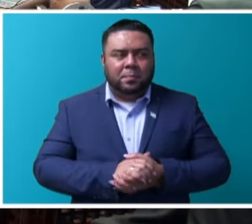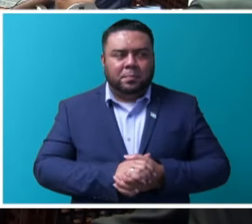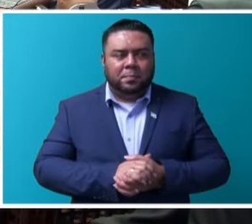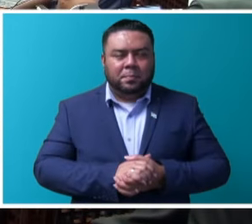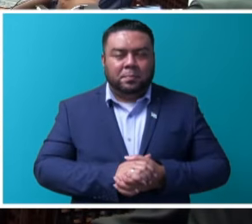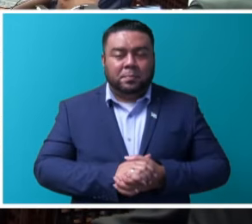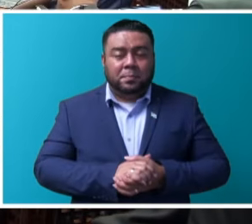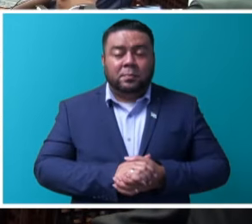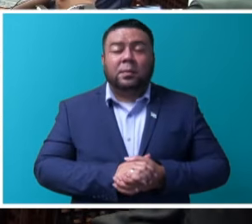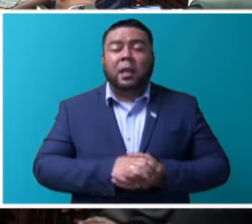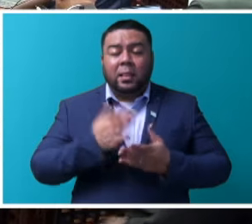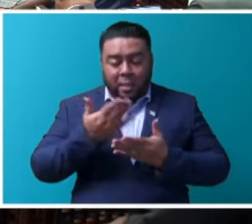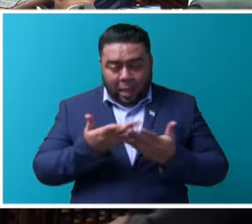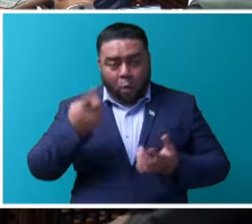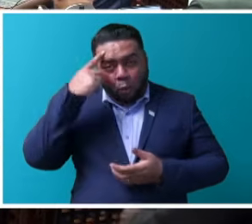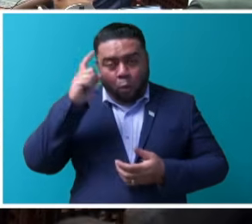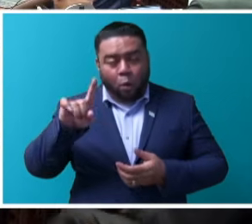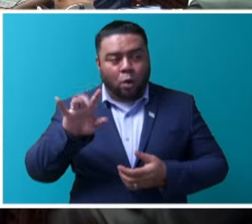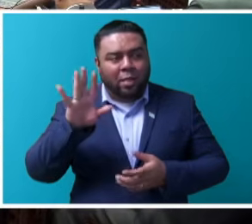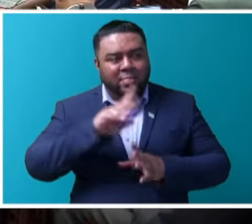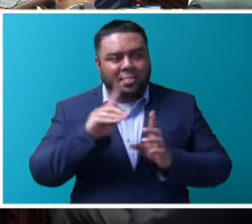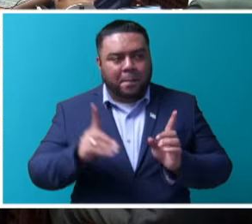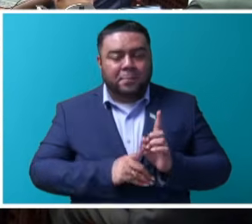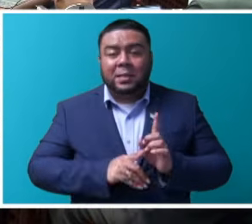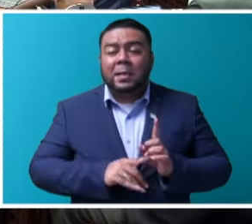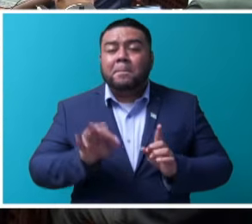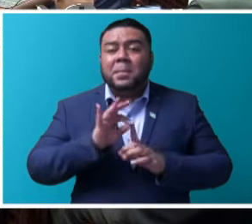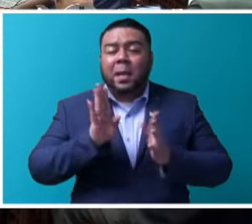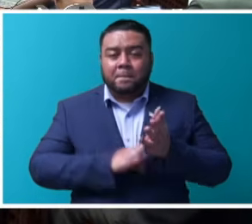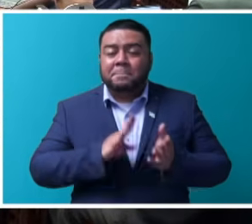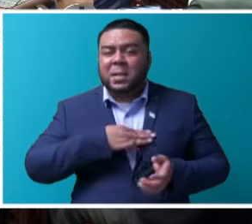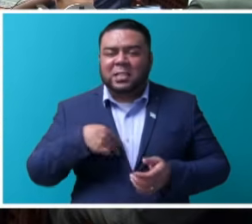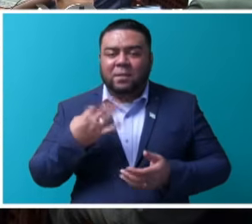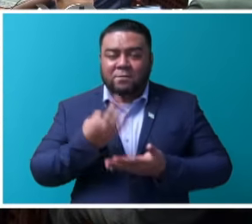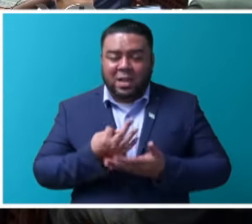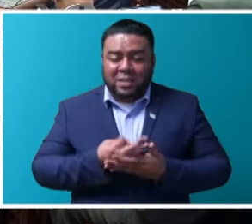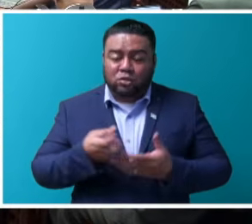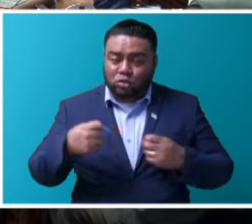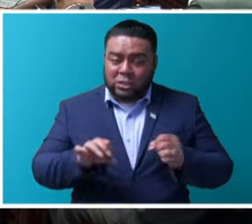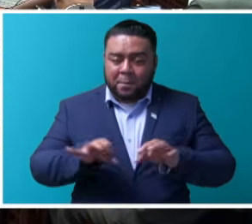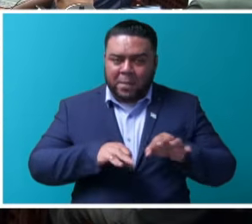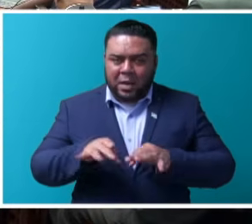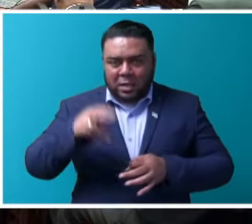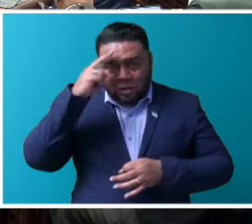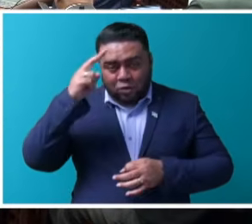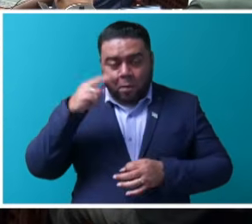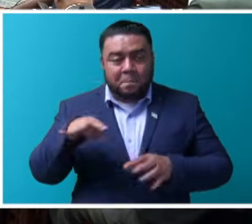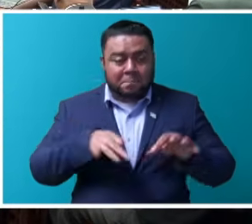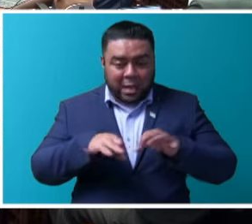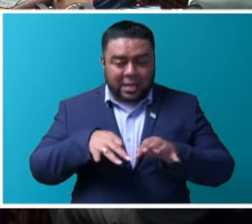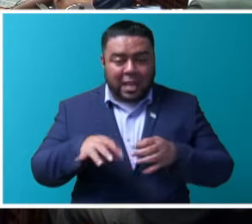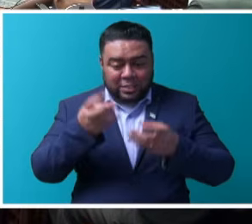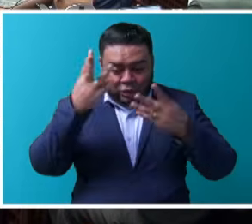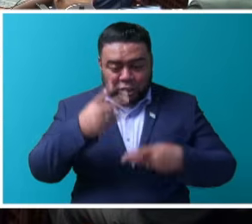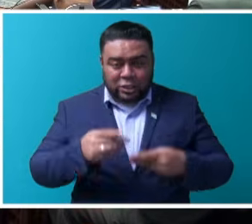I now call on the Deputy Prime Minister and Minister for Finance and Strategic Planning, National Development and Statistics,